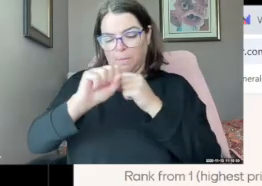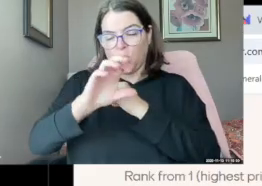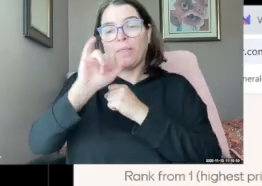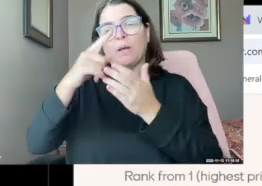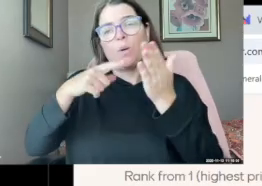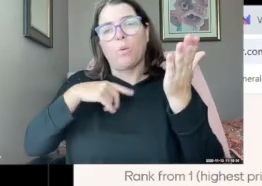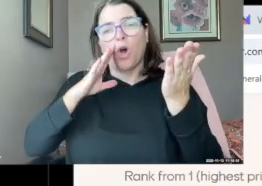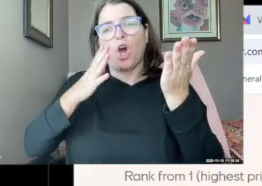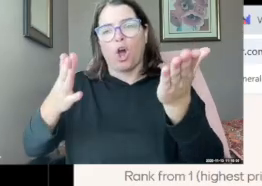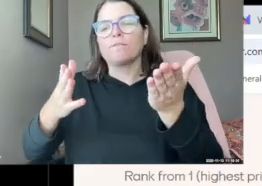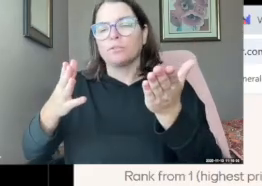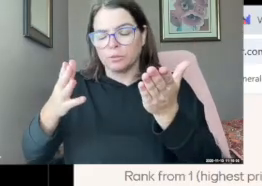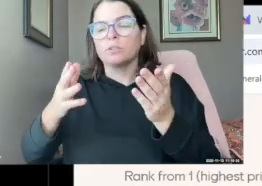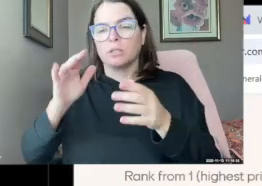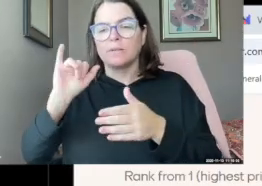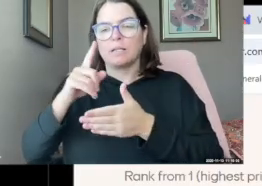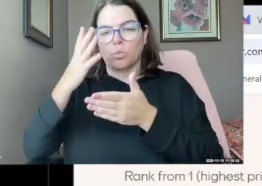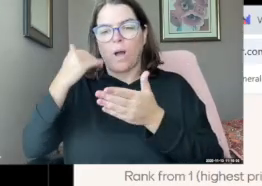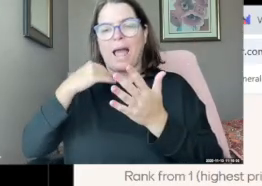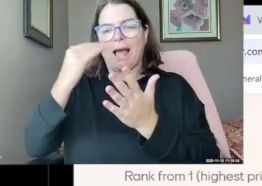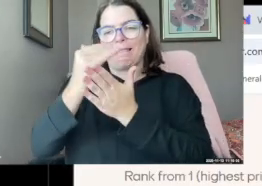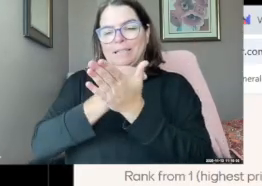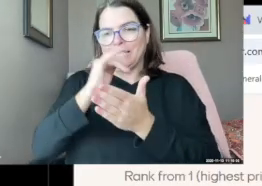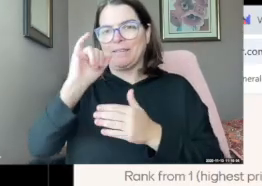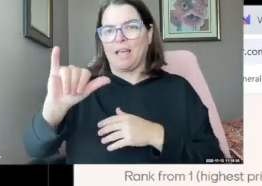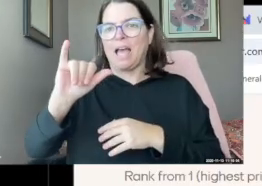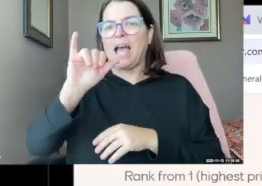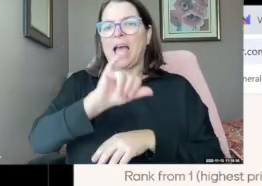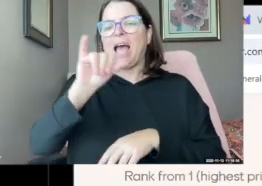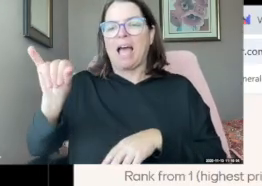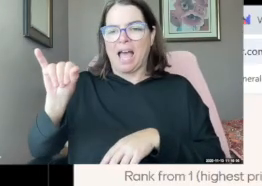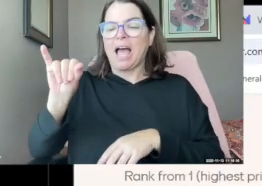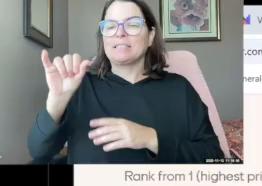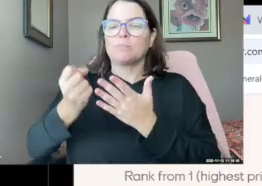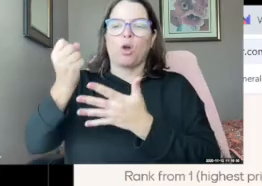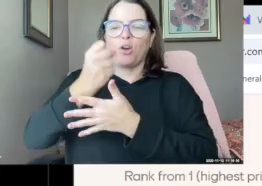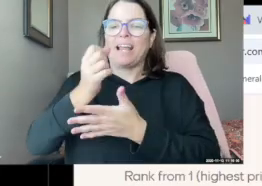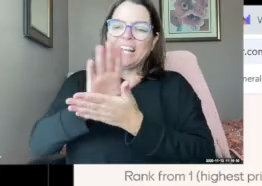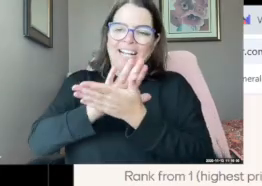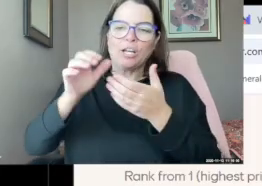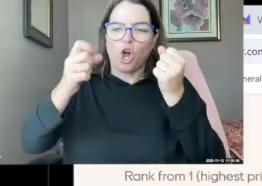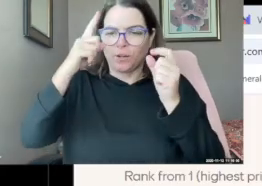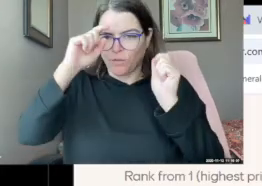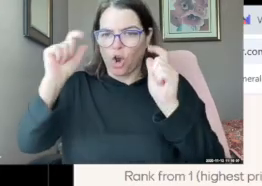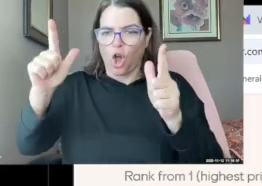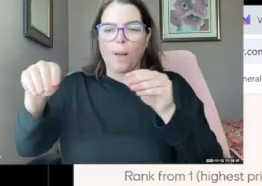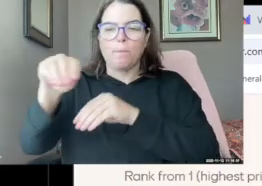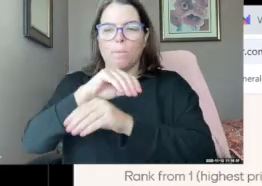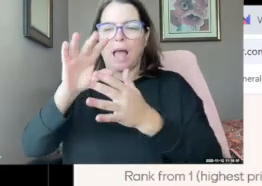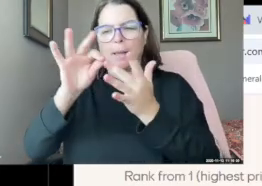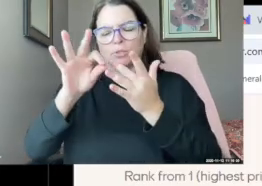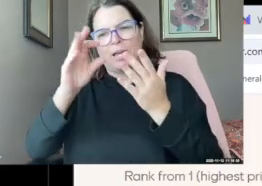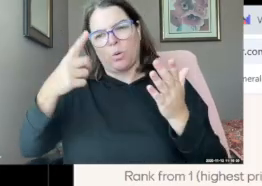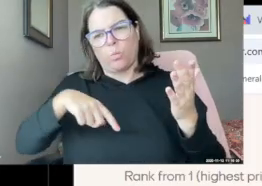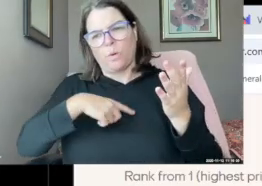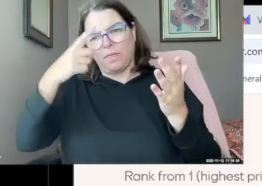way to get us through the next couple of years and introduce some stabilization to the market. And so that's what I'd offer here. And that's why I listed ZEV incentives as the